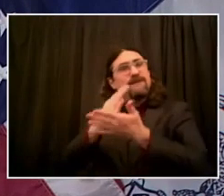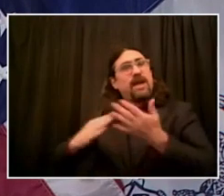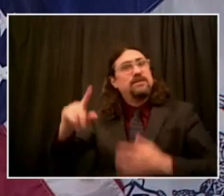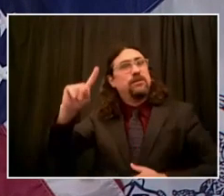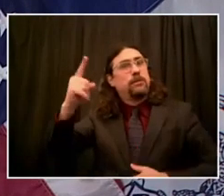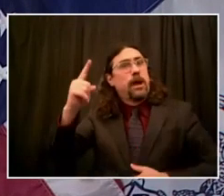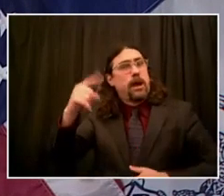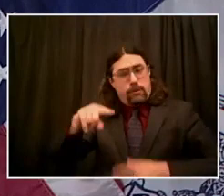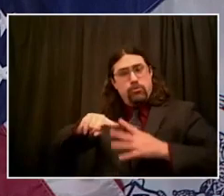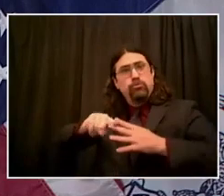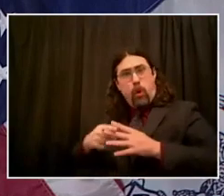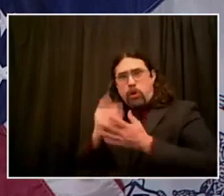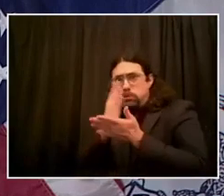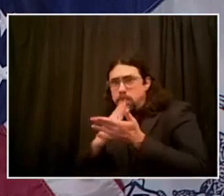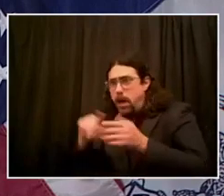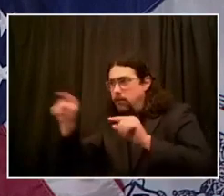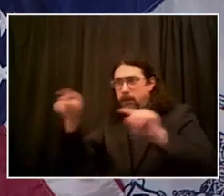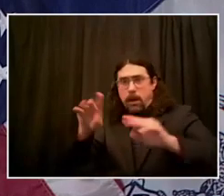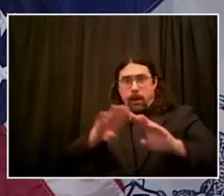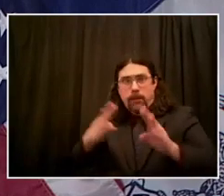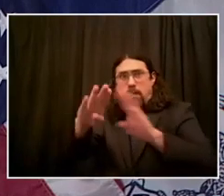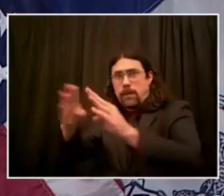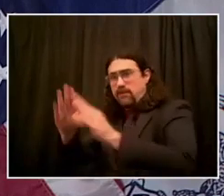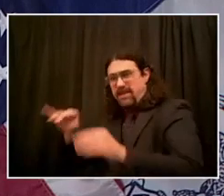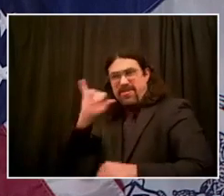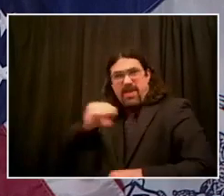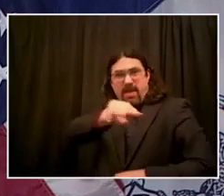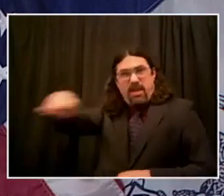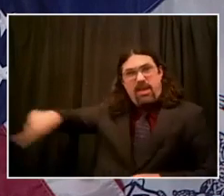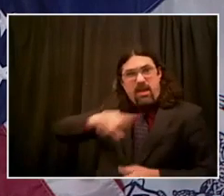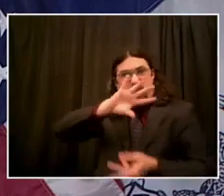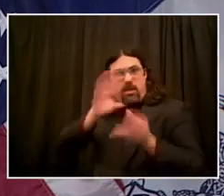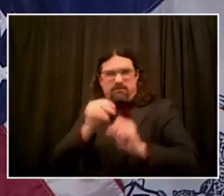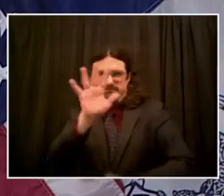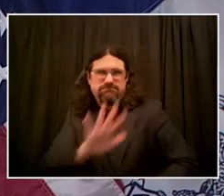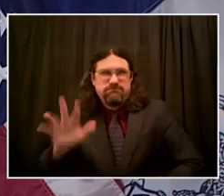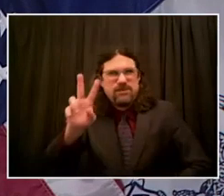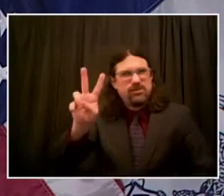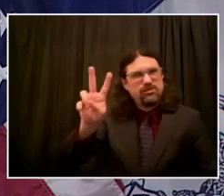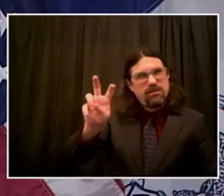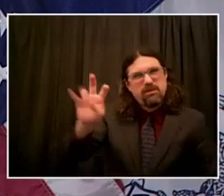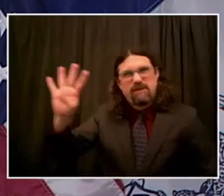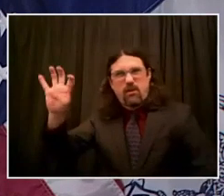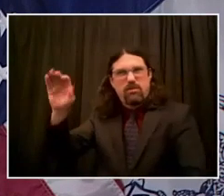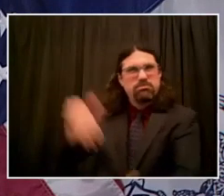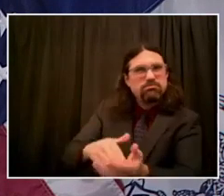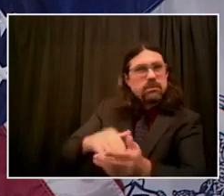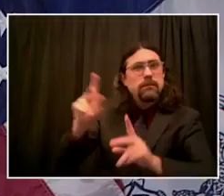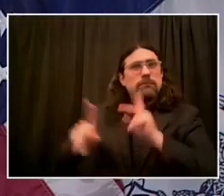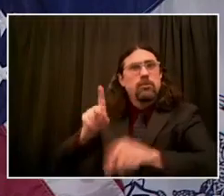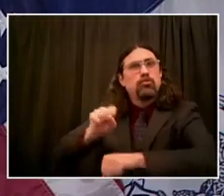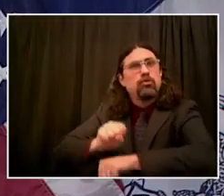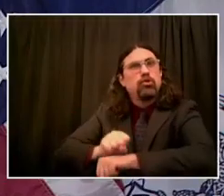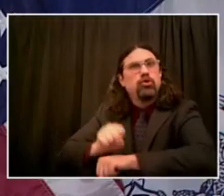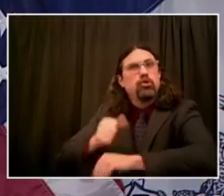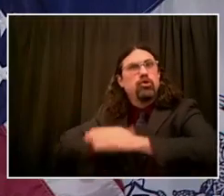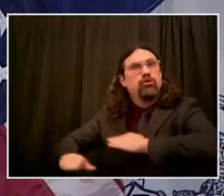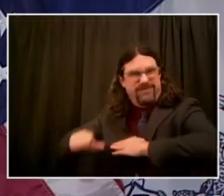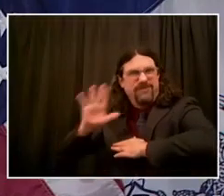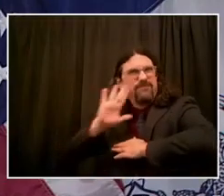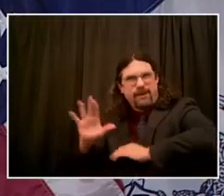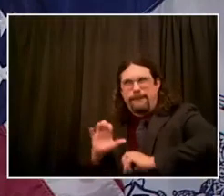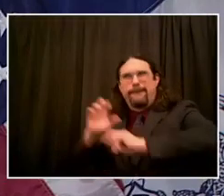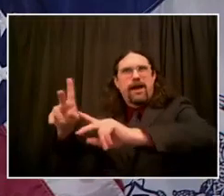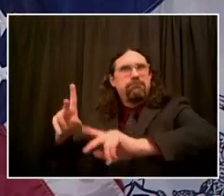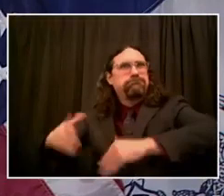weeks. We have to make sure it goes well. And that means supporting the businesses, not only listening to them, but helping them in very